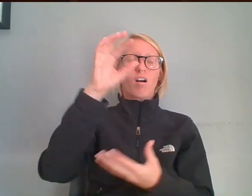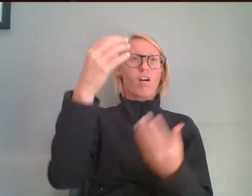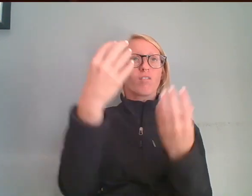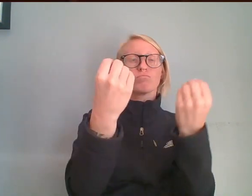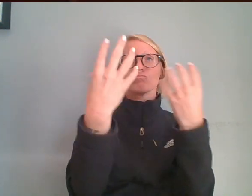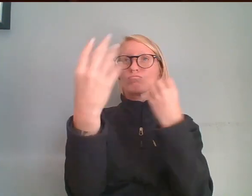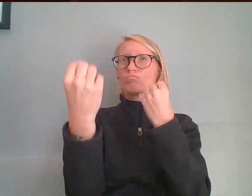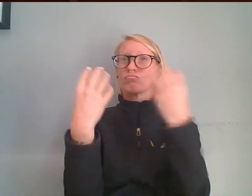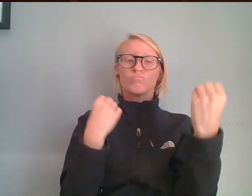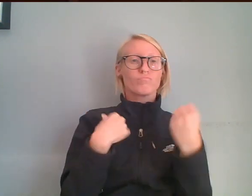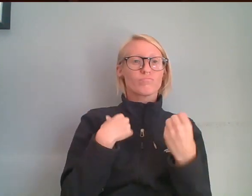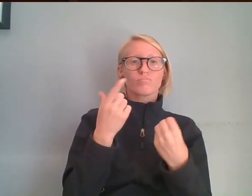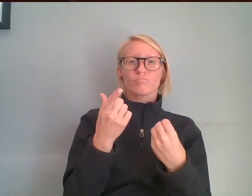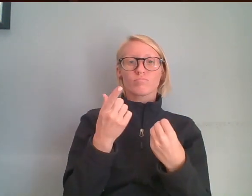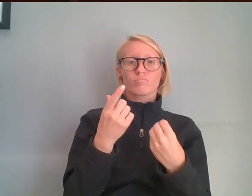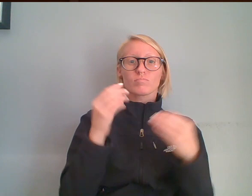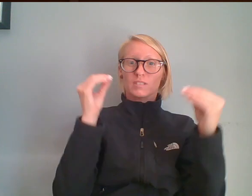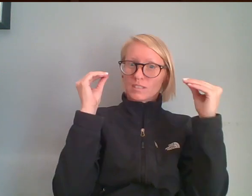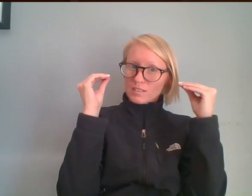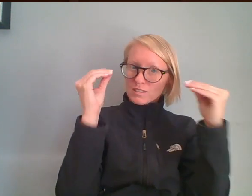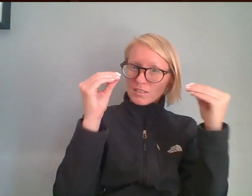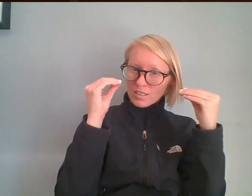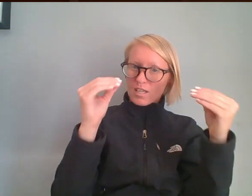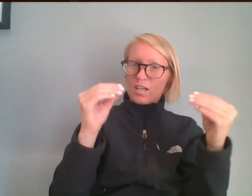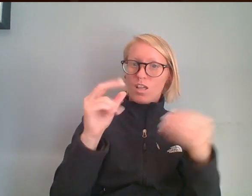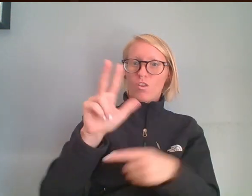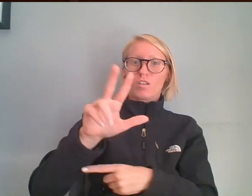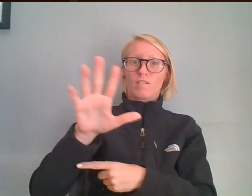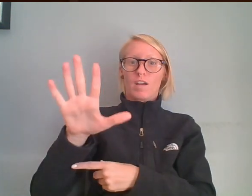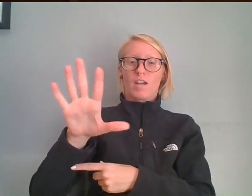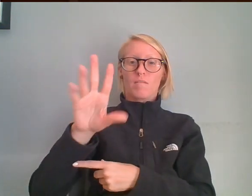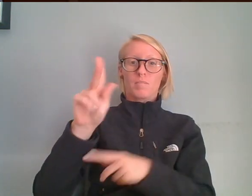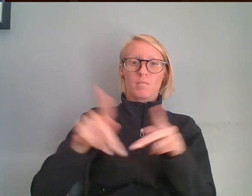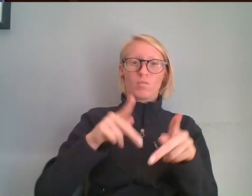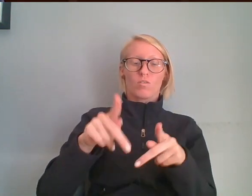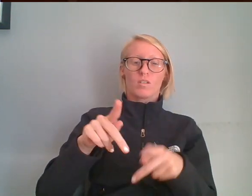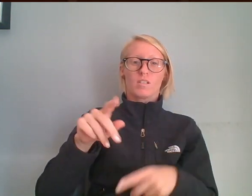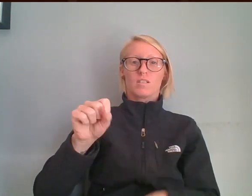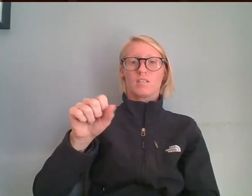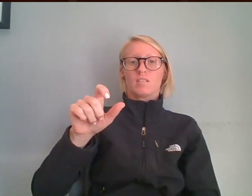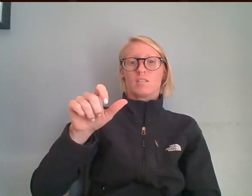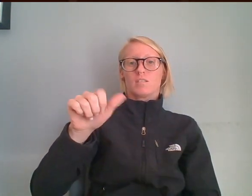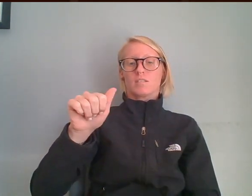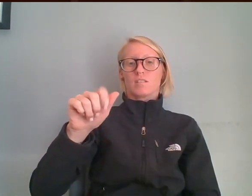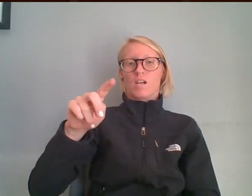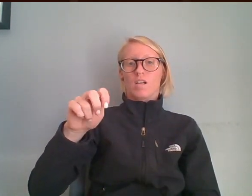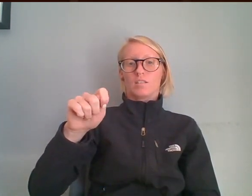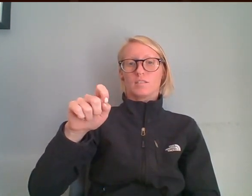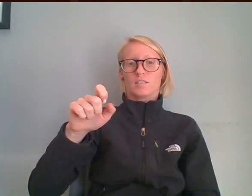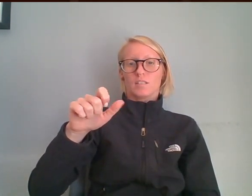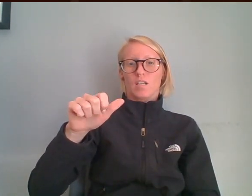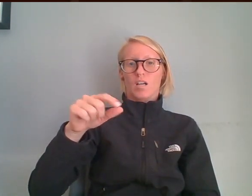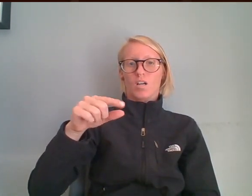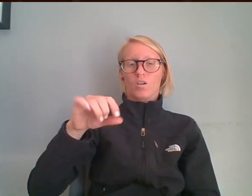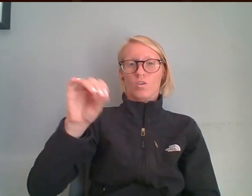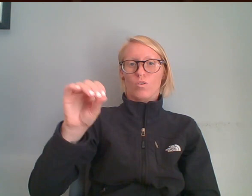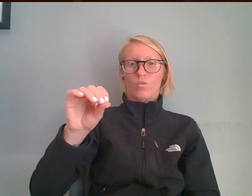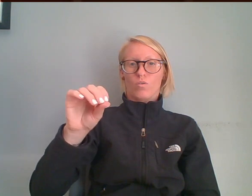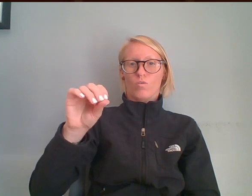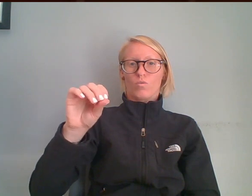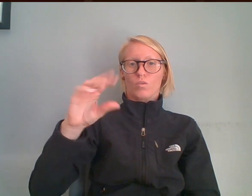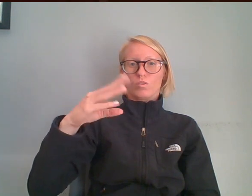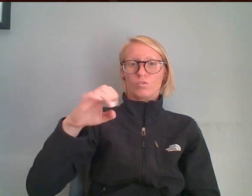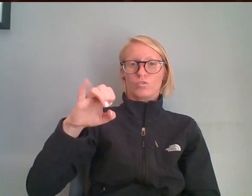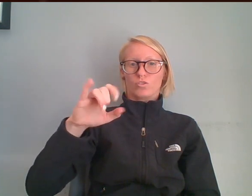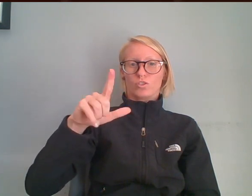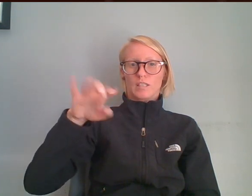and I just taught 35 people in Santiago, Chile. Right? And I needed to understand the cultural